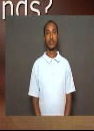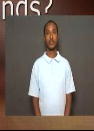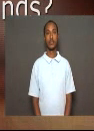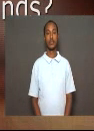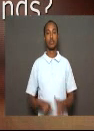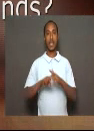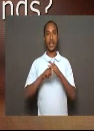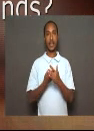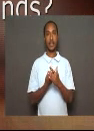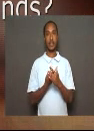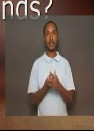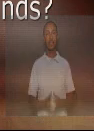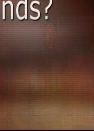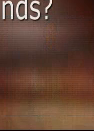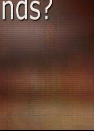Begin.